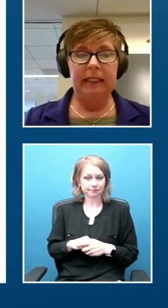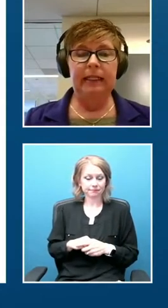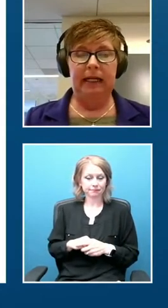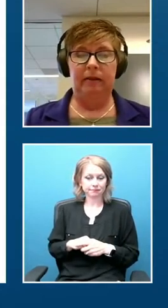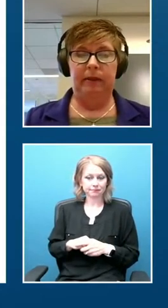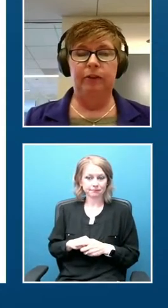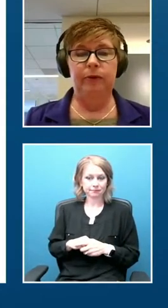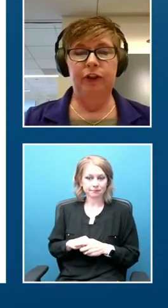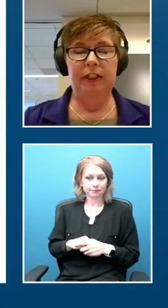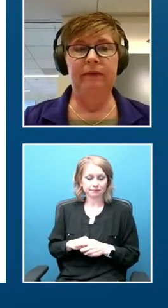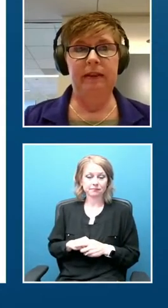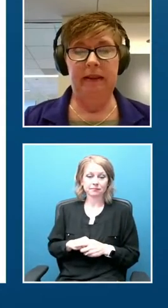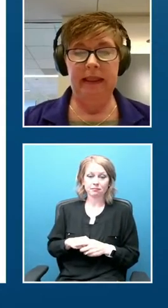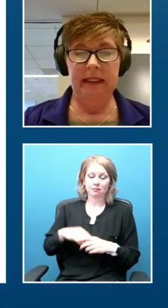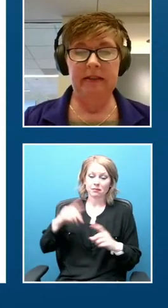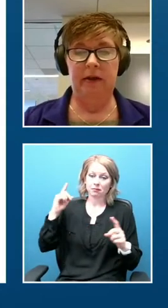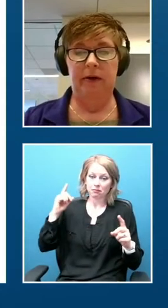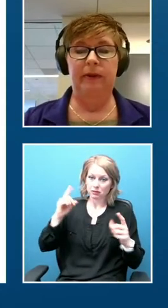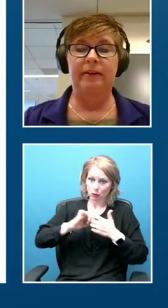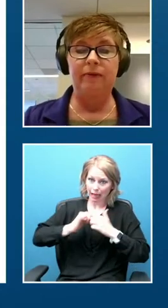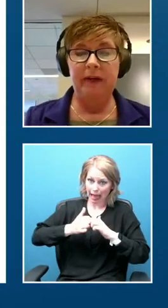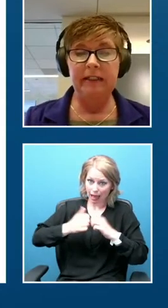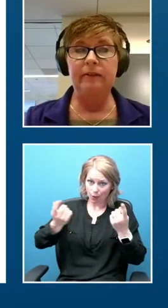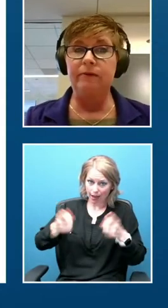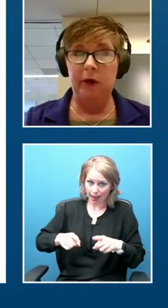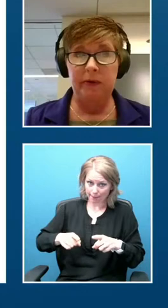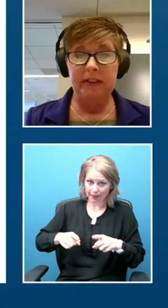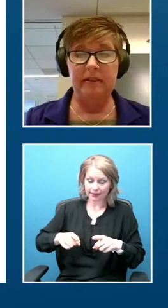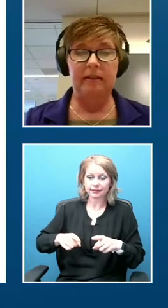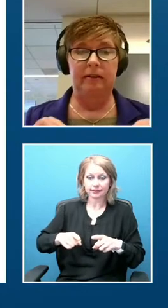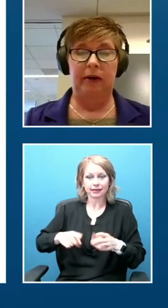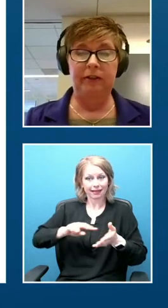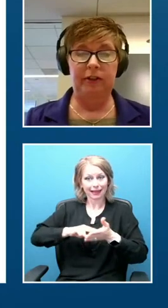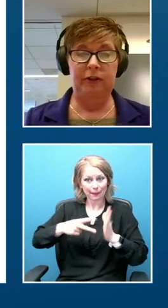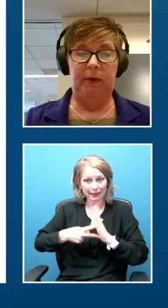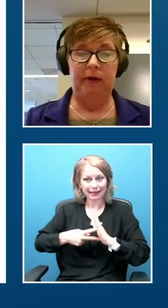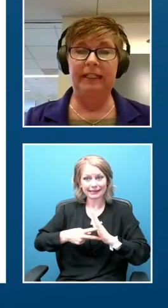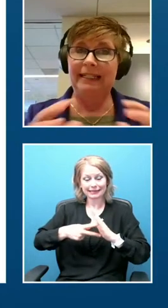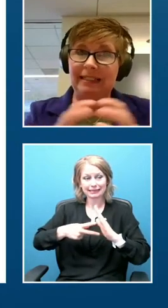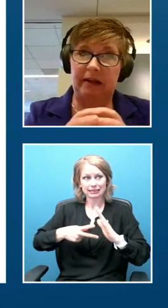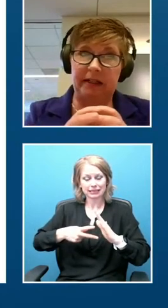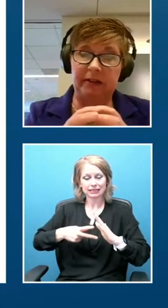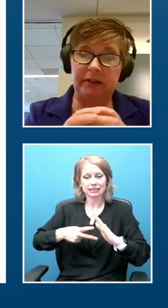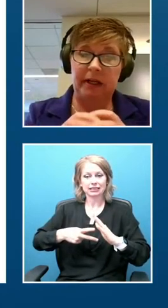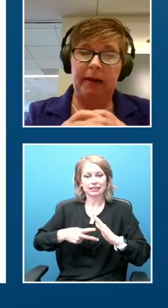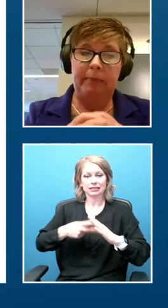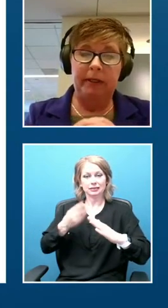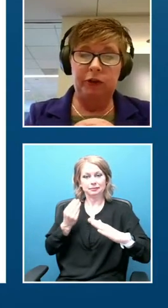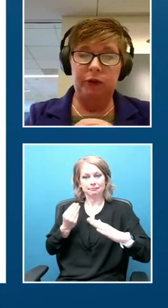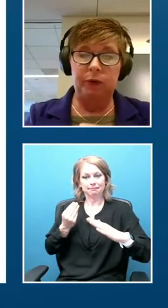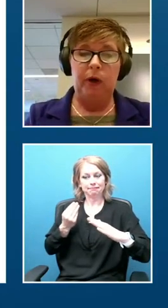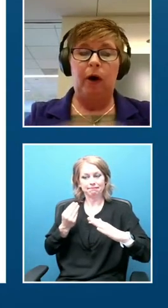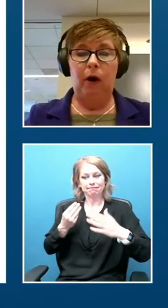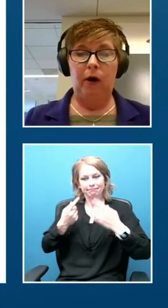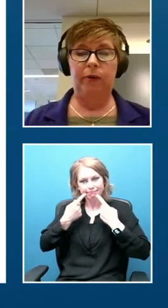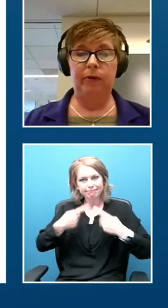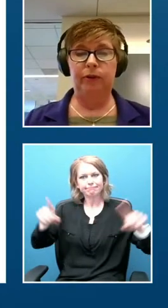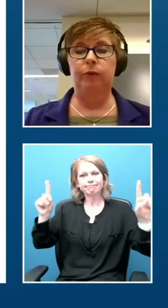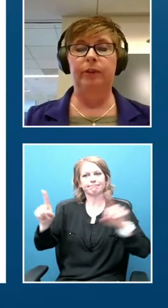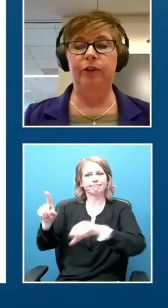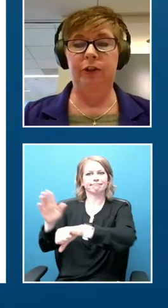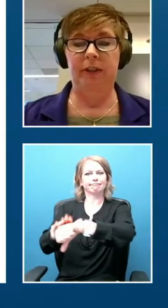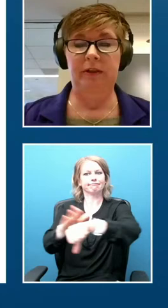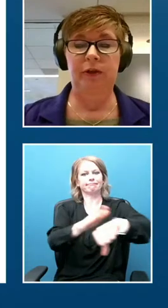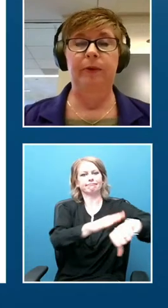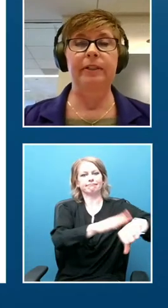The key element to achieving this goal is effective notice, not just to party insiders, but to all those